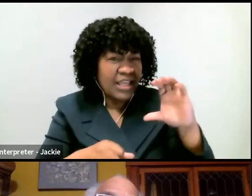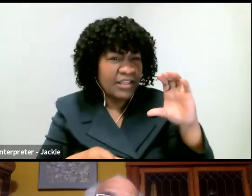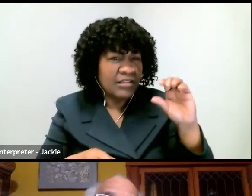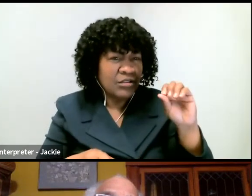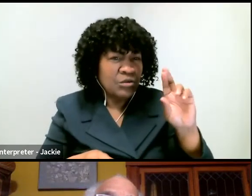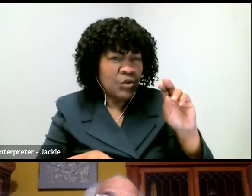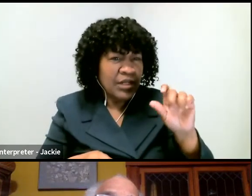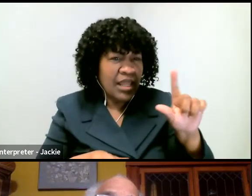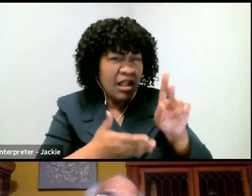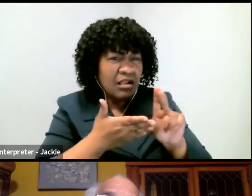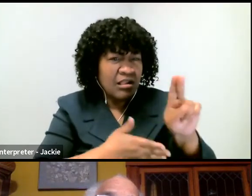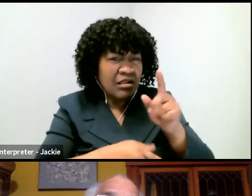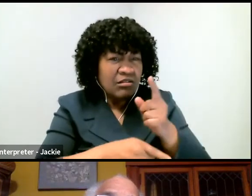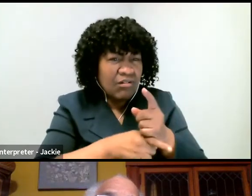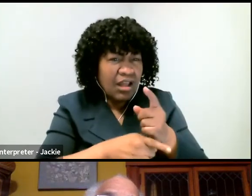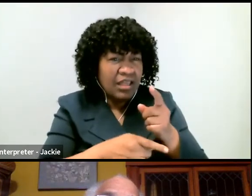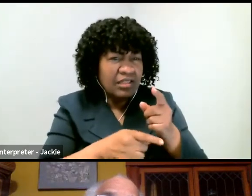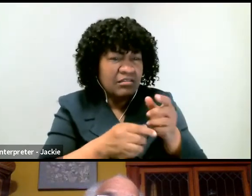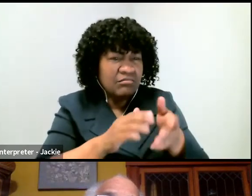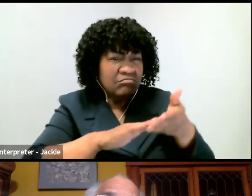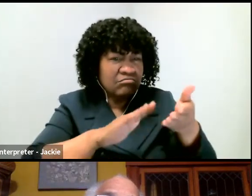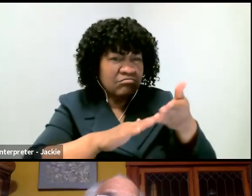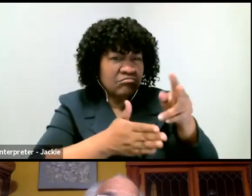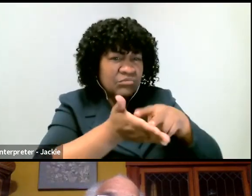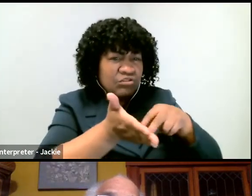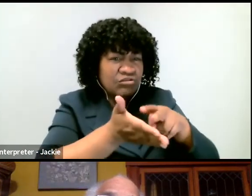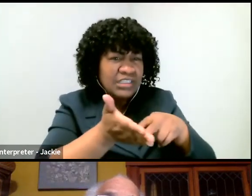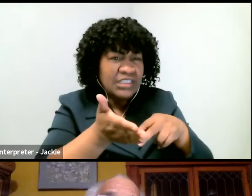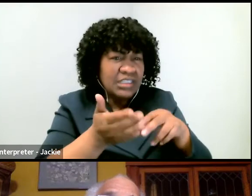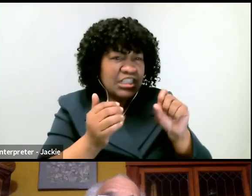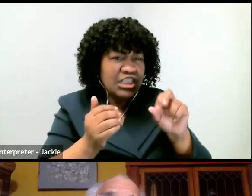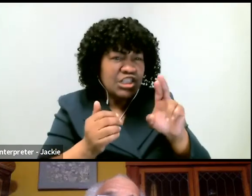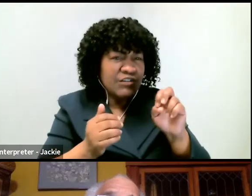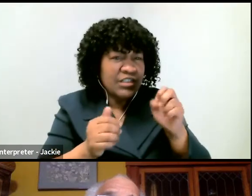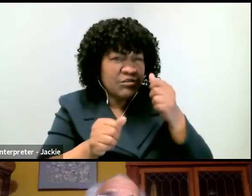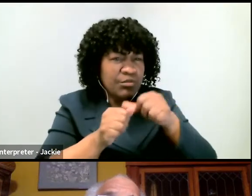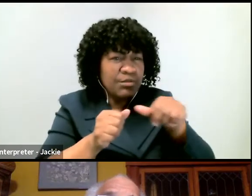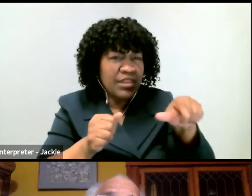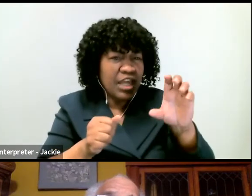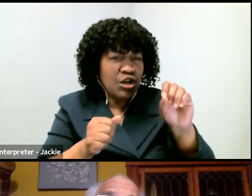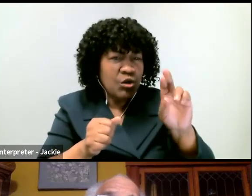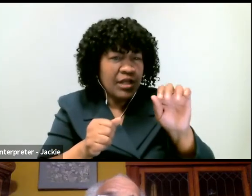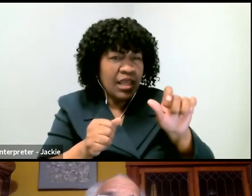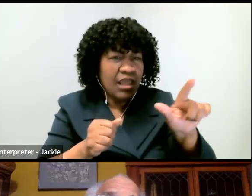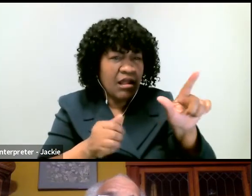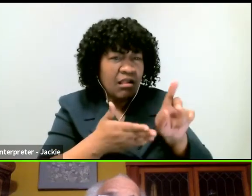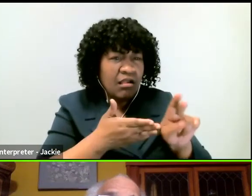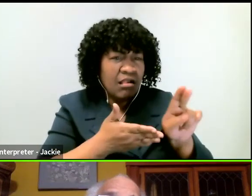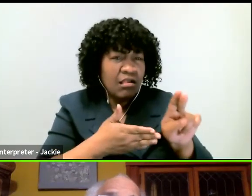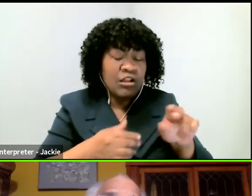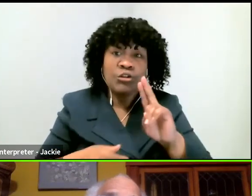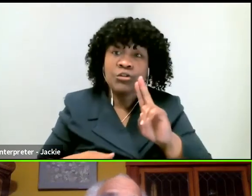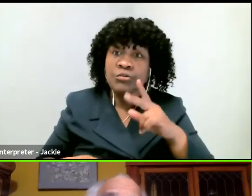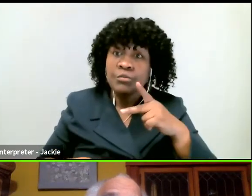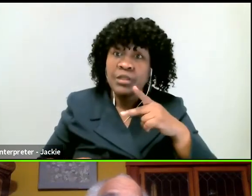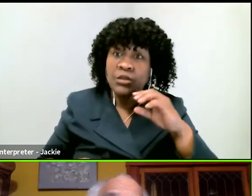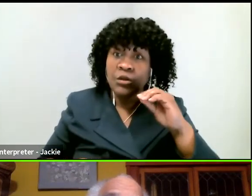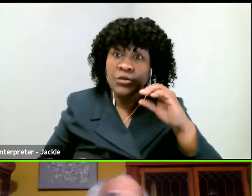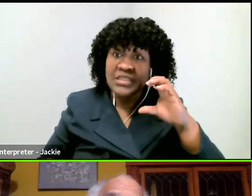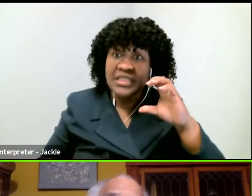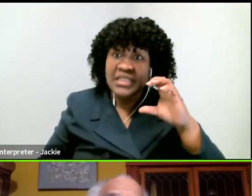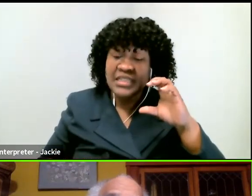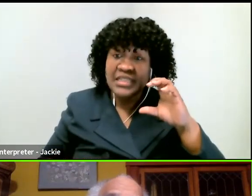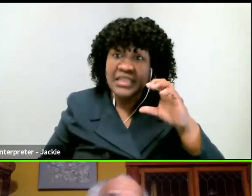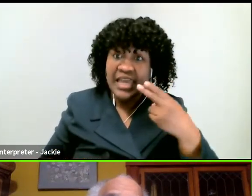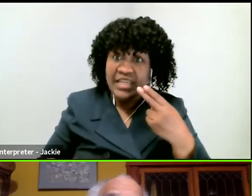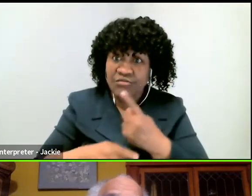and editing, what's the journal at Cornell called? Epoch, E-P-O-C-H. Yeah, Epoch.